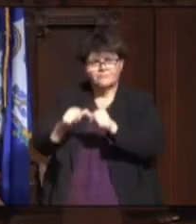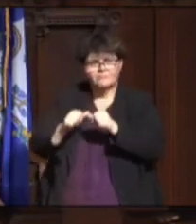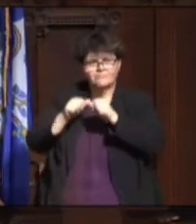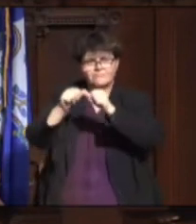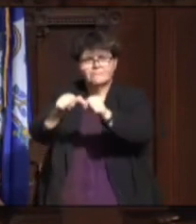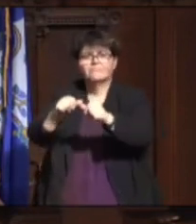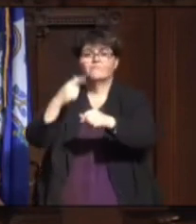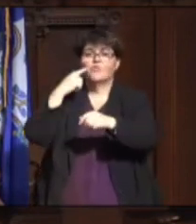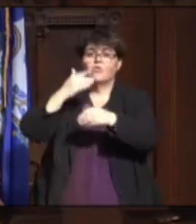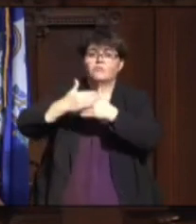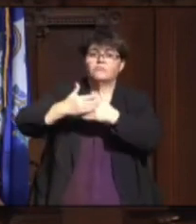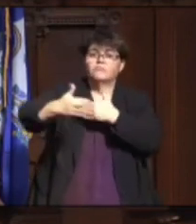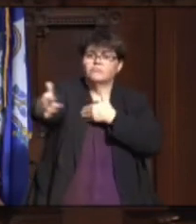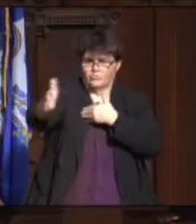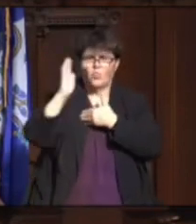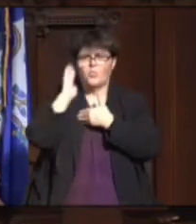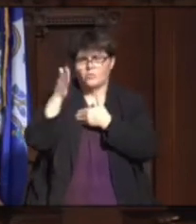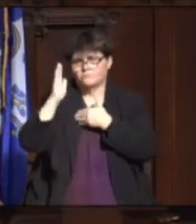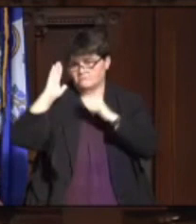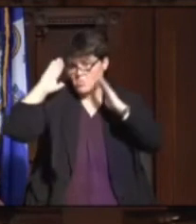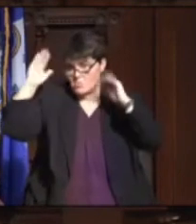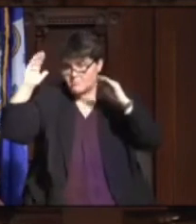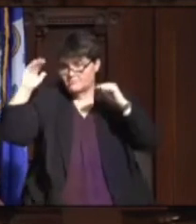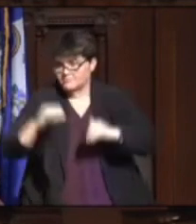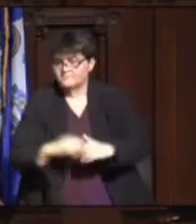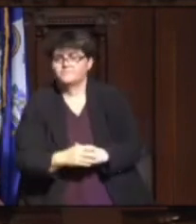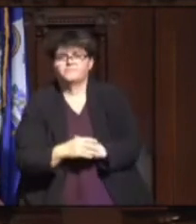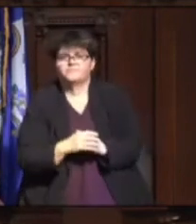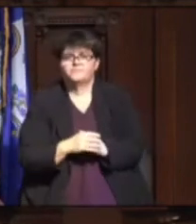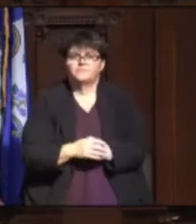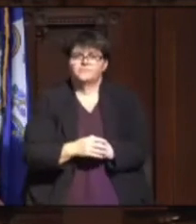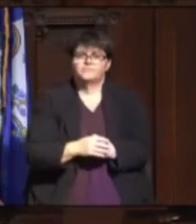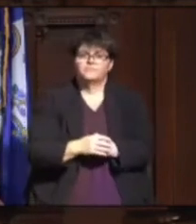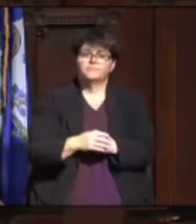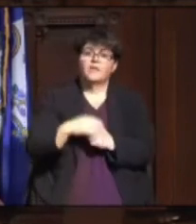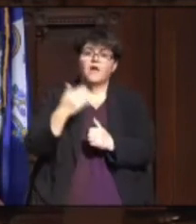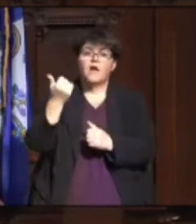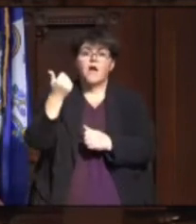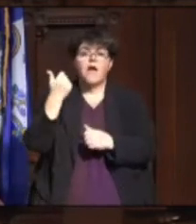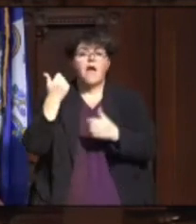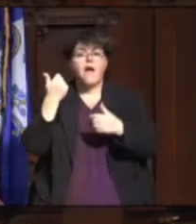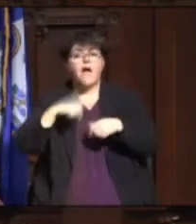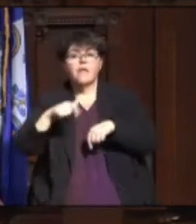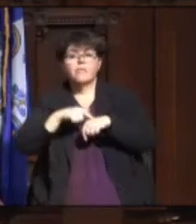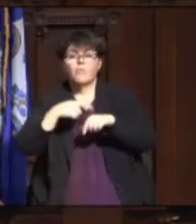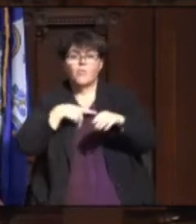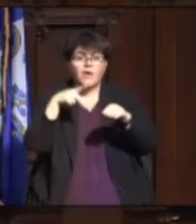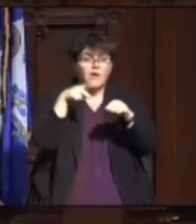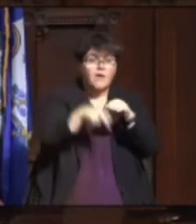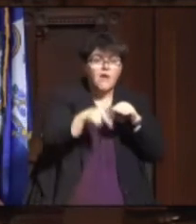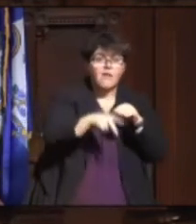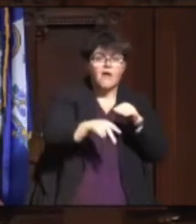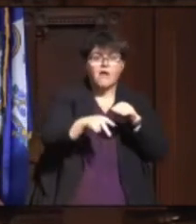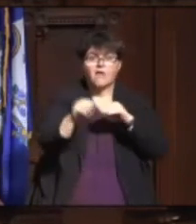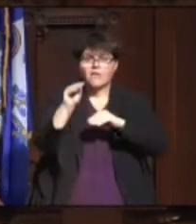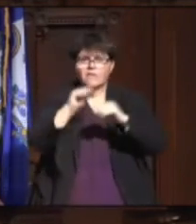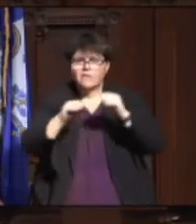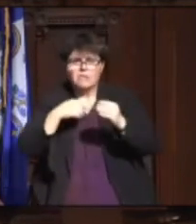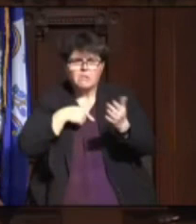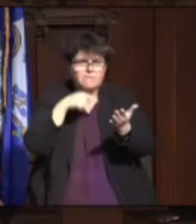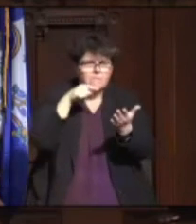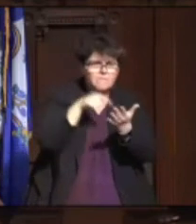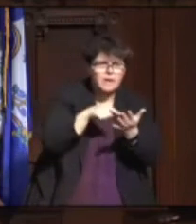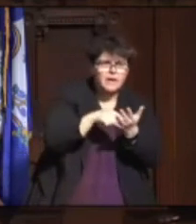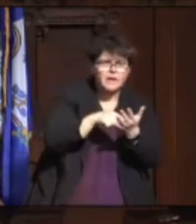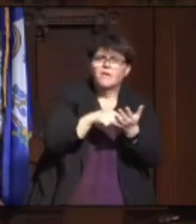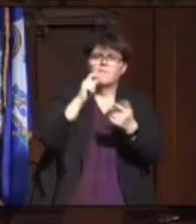Every dollar we eliminate from fixed costs are dollars we can use to provide tax relief and additional services to